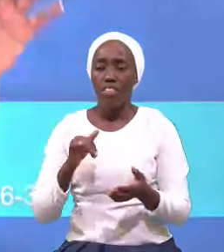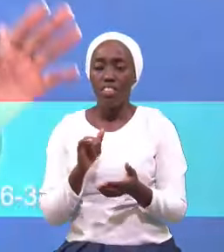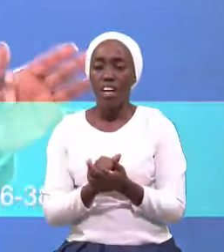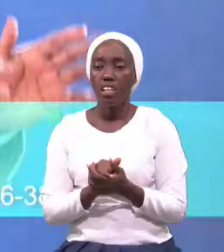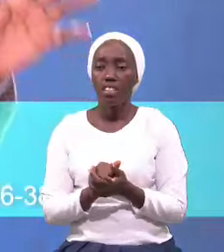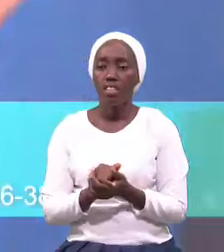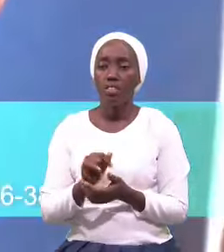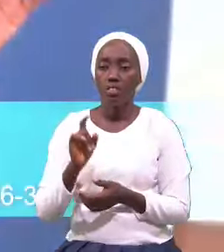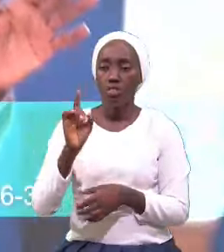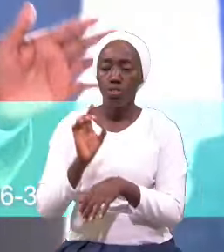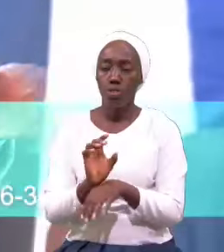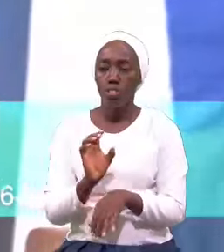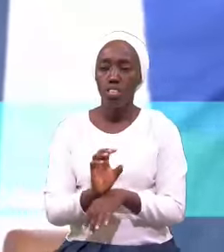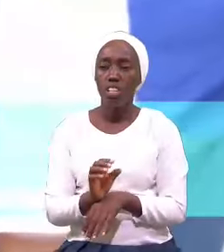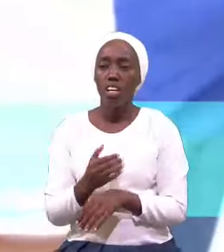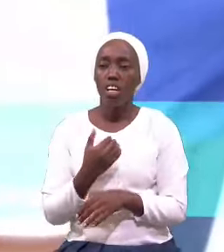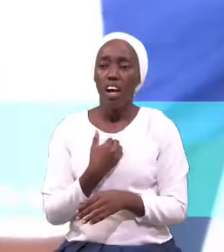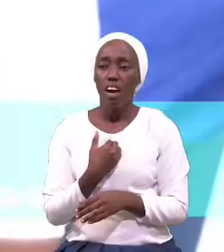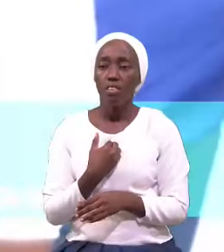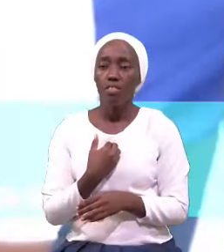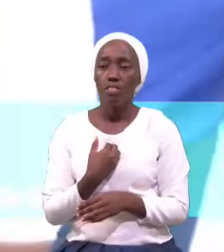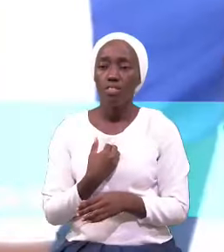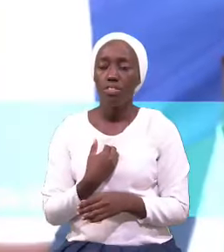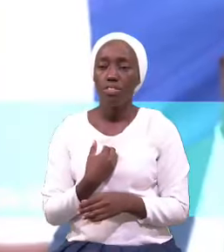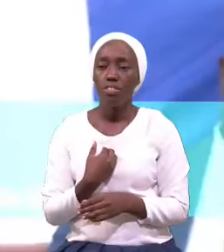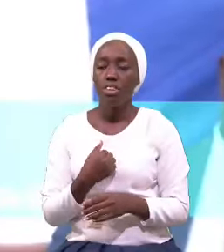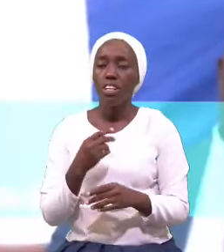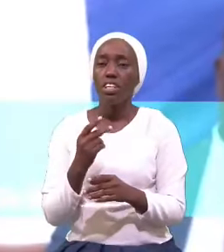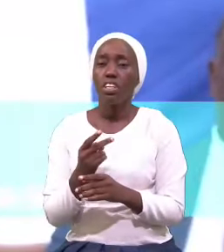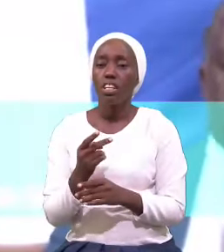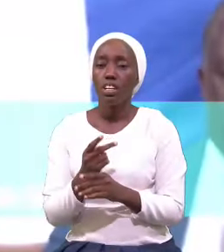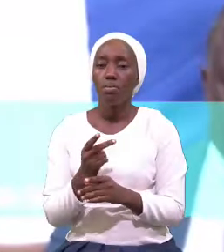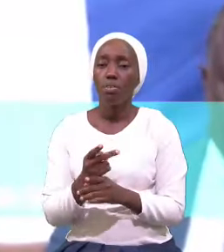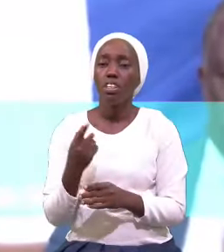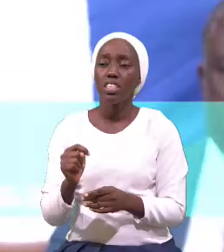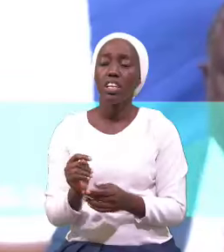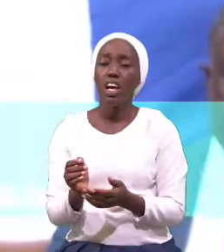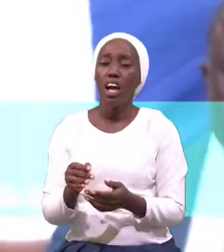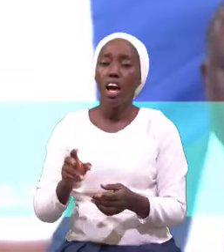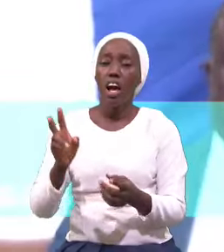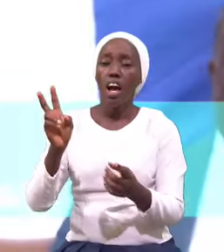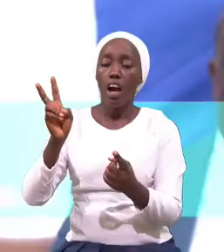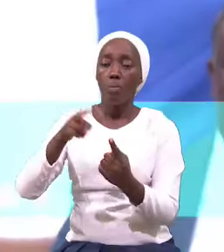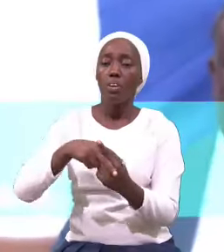He has reserved unto you the appointed weeks of the harvest.